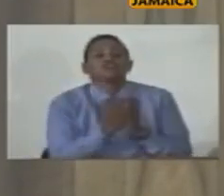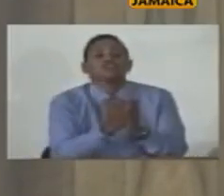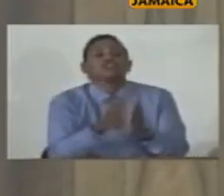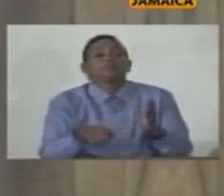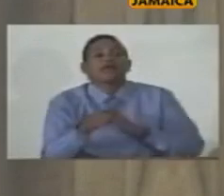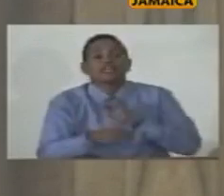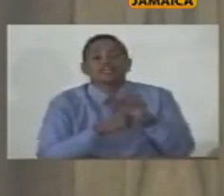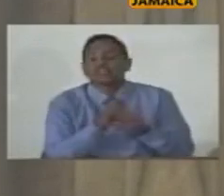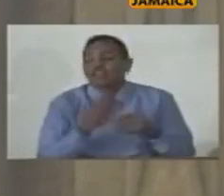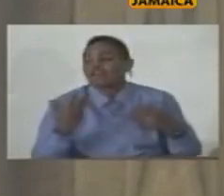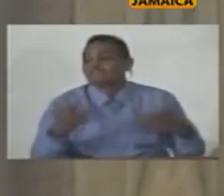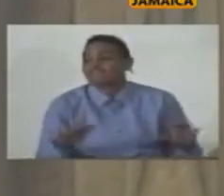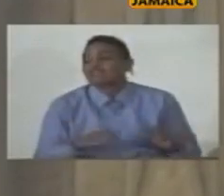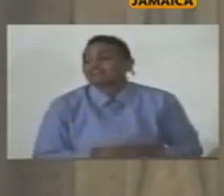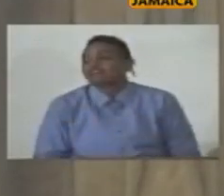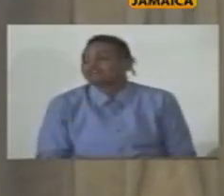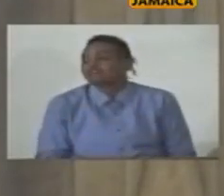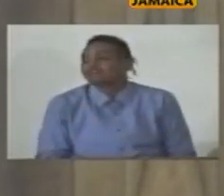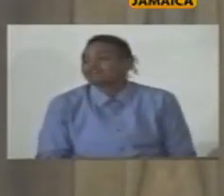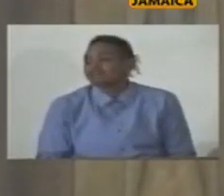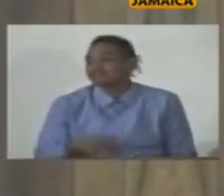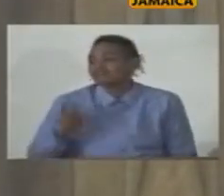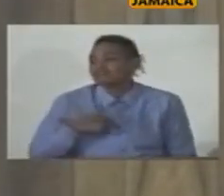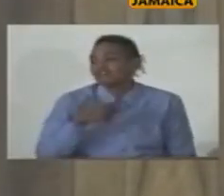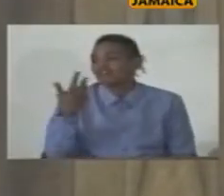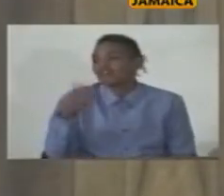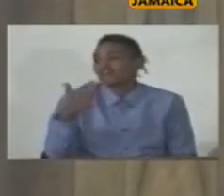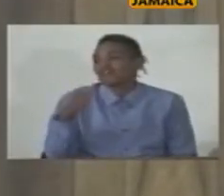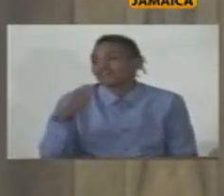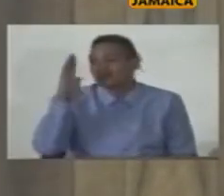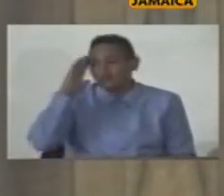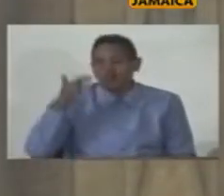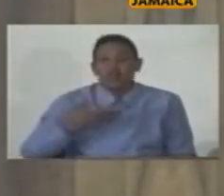end. We already welcome 6.